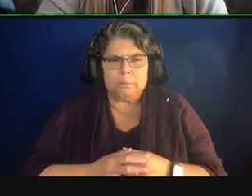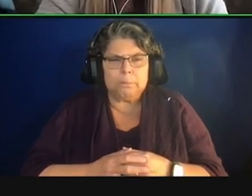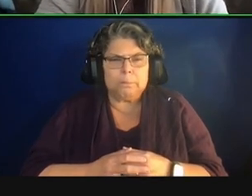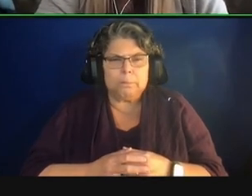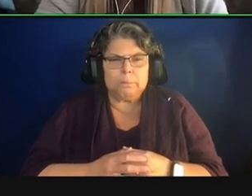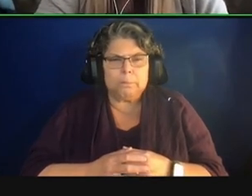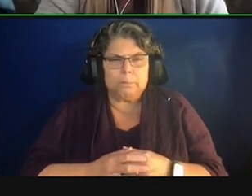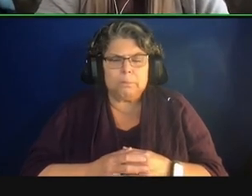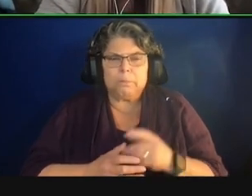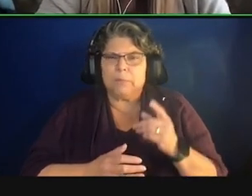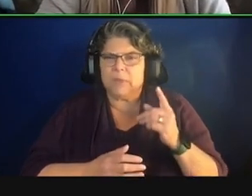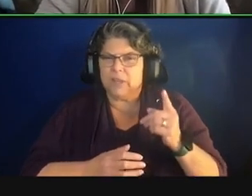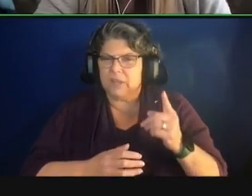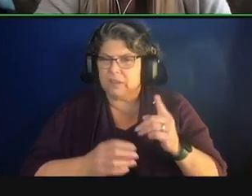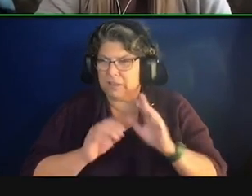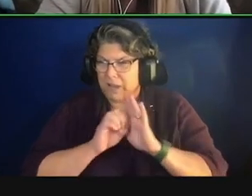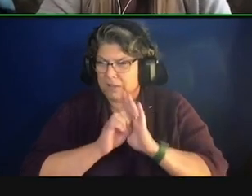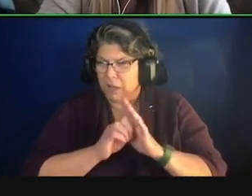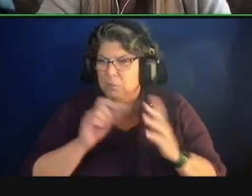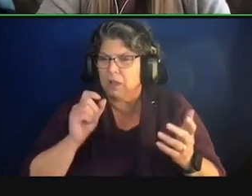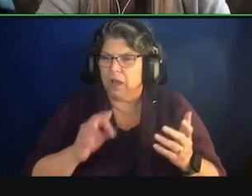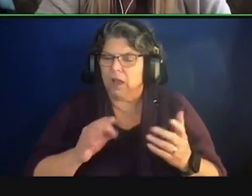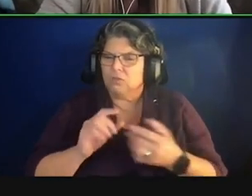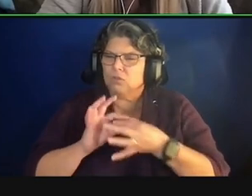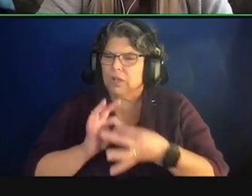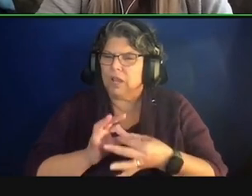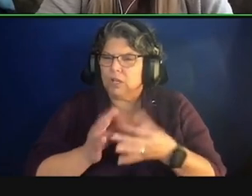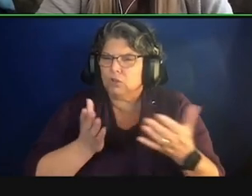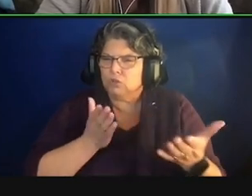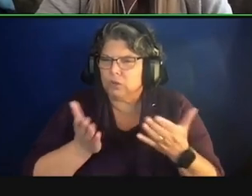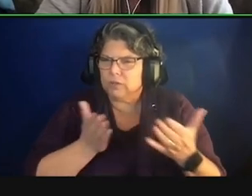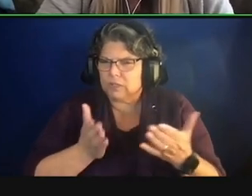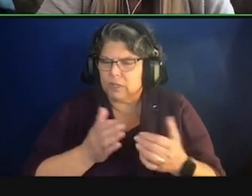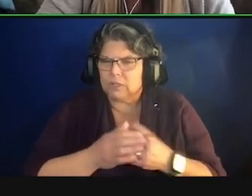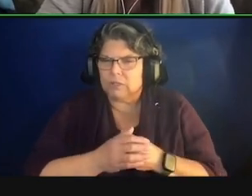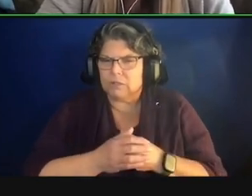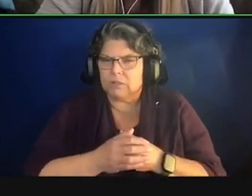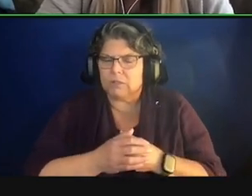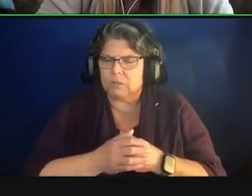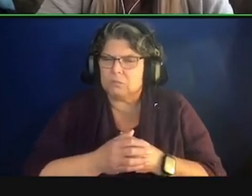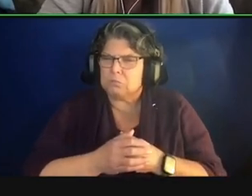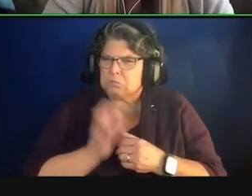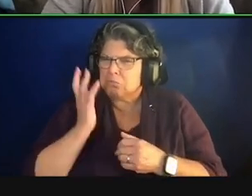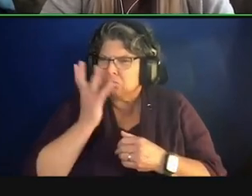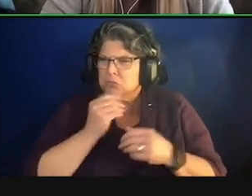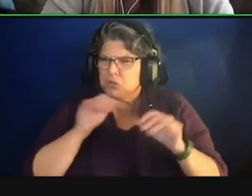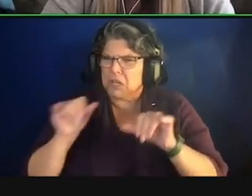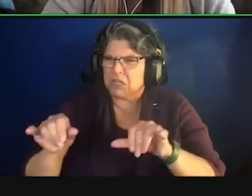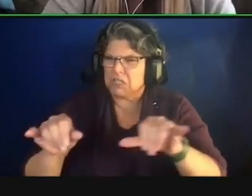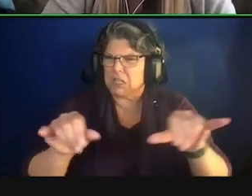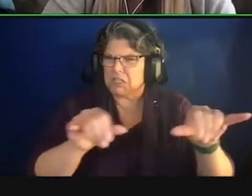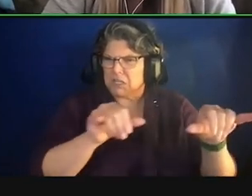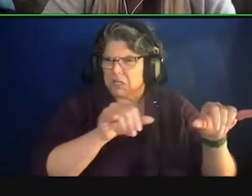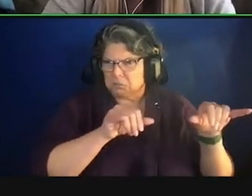This is an example of a related services page. These are pretty consistent